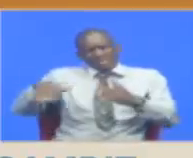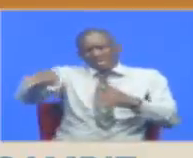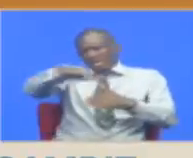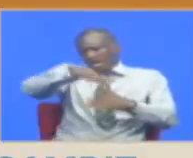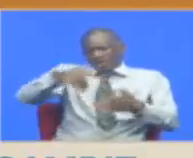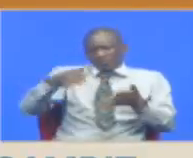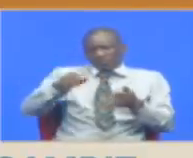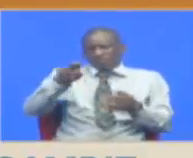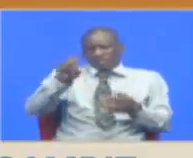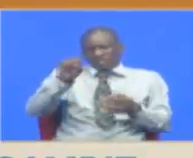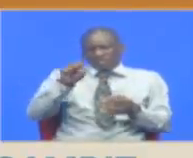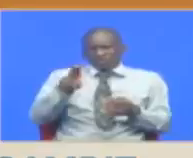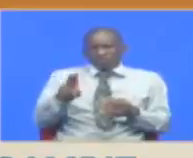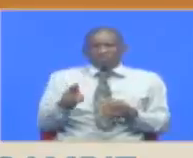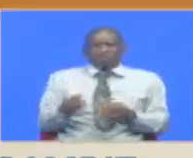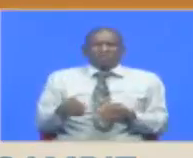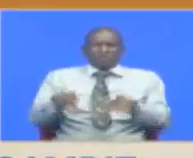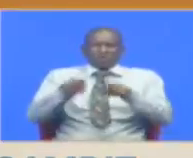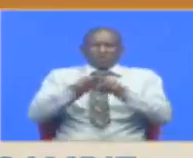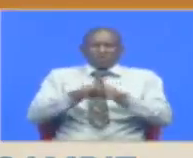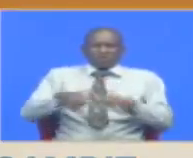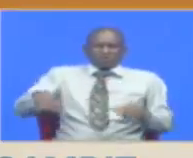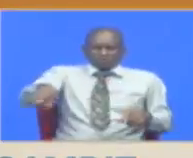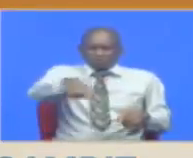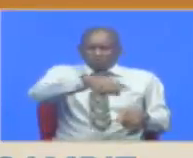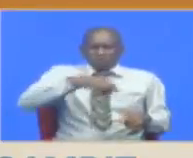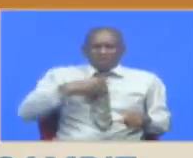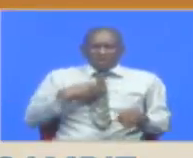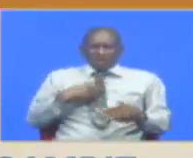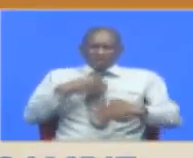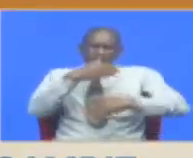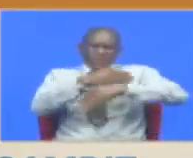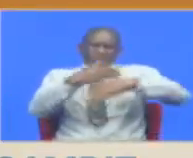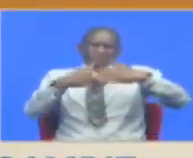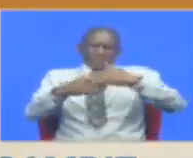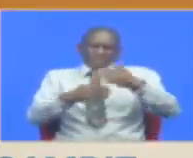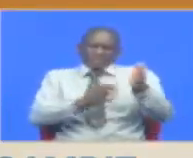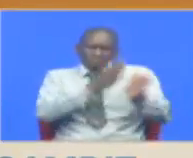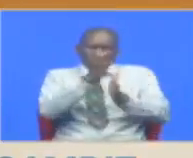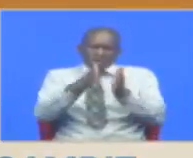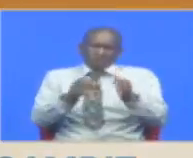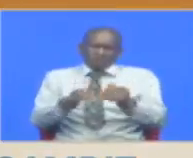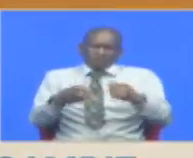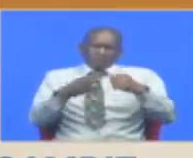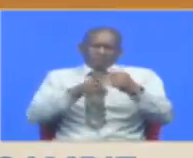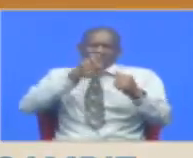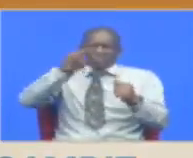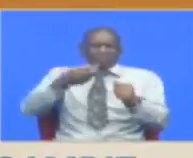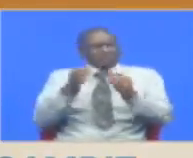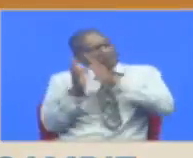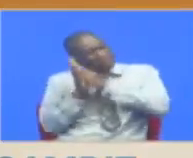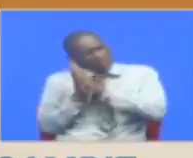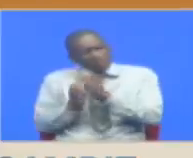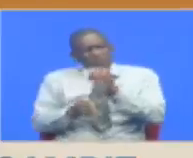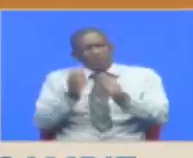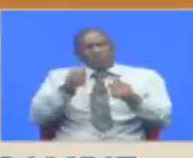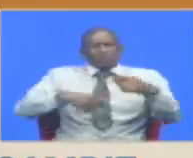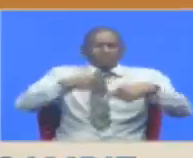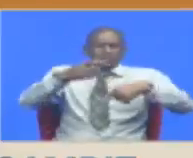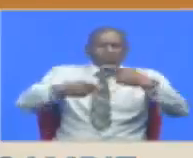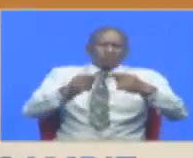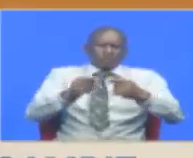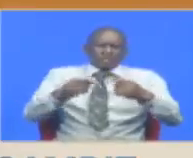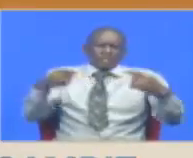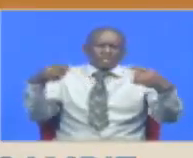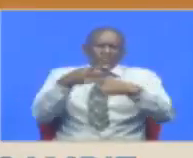around USIU. We also have a construction pipeline of about 7,000 beds that are going all